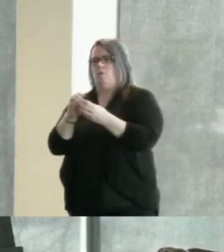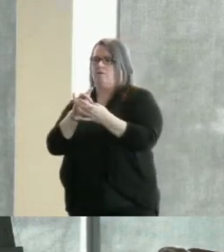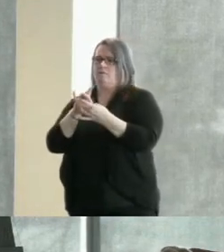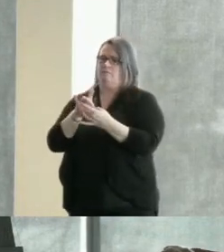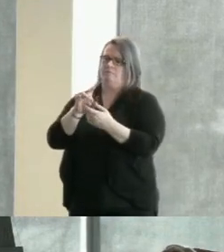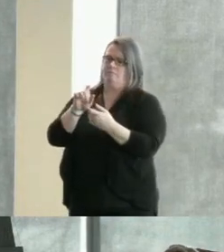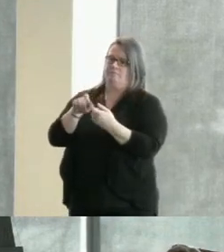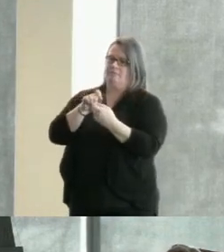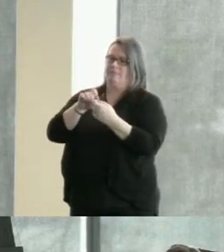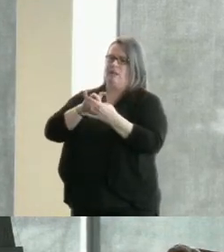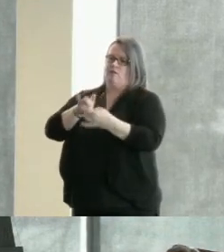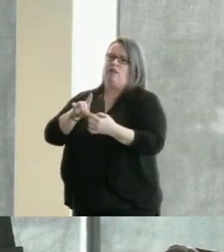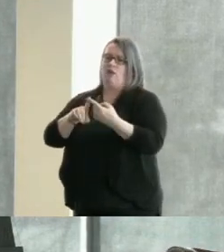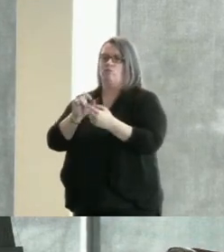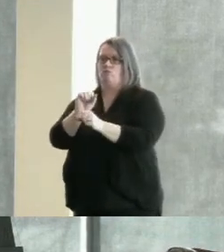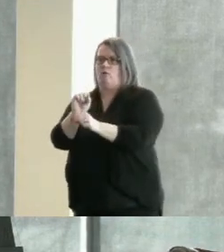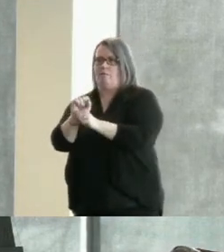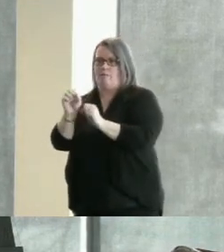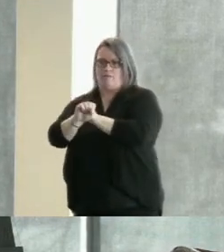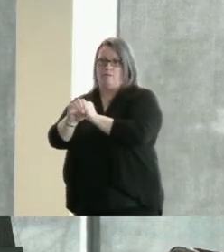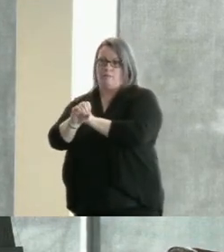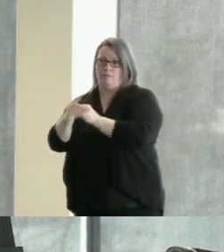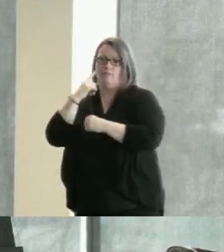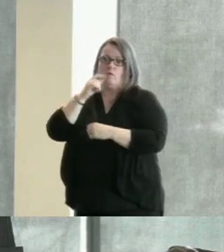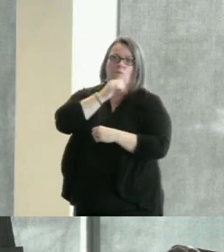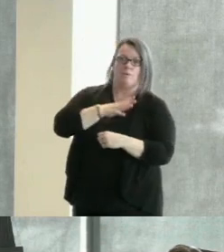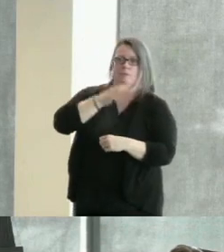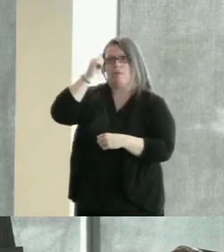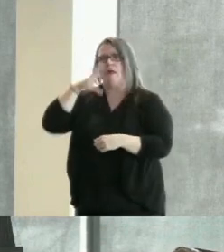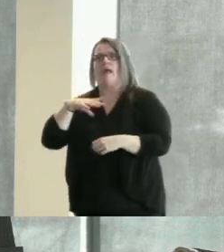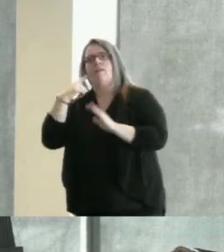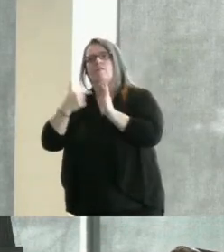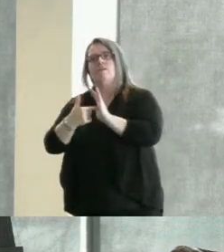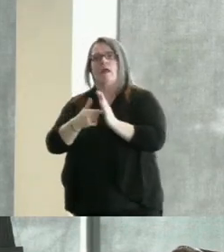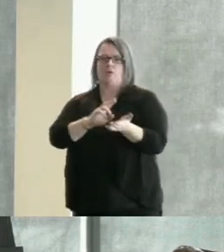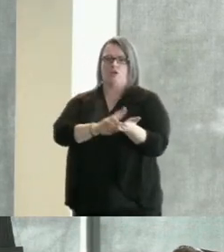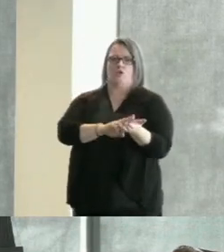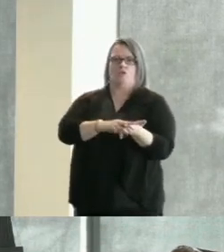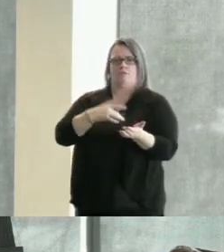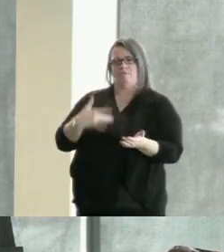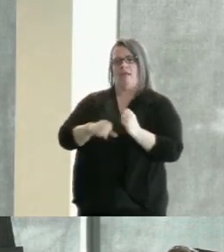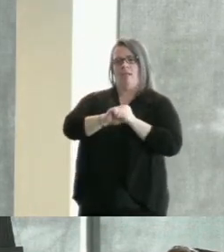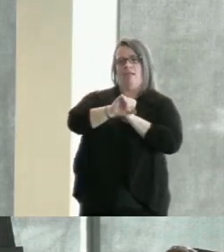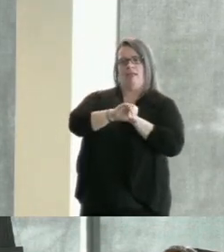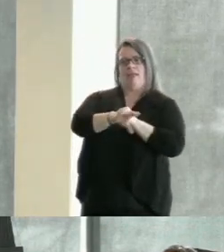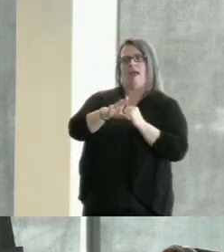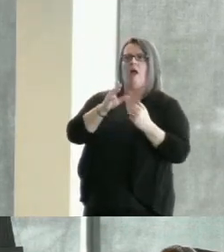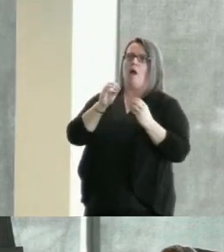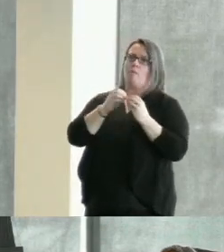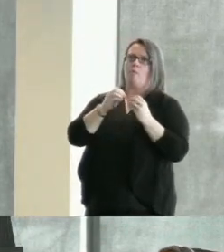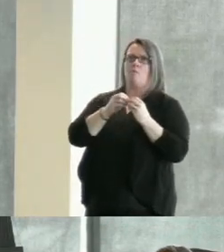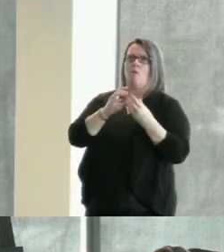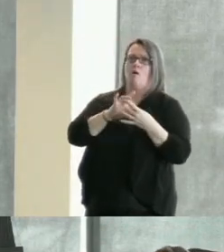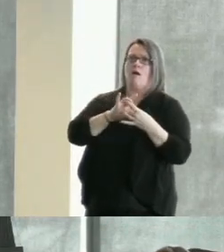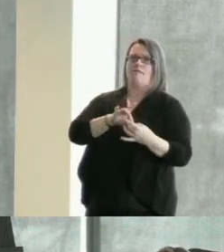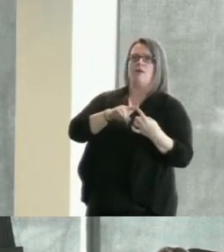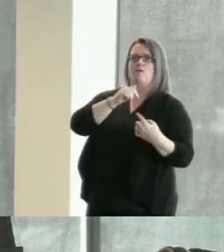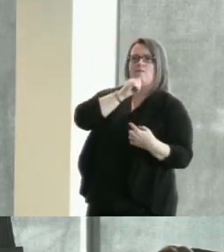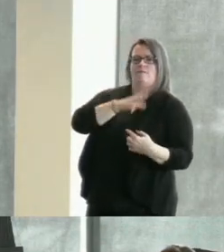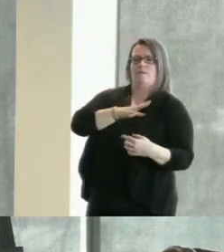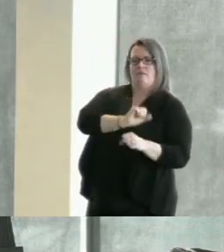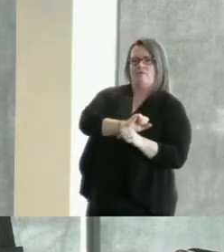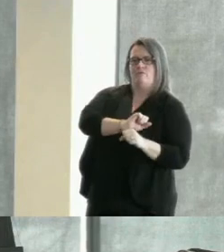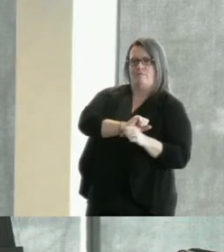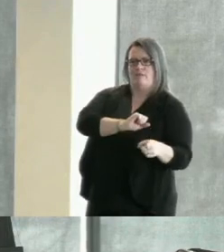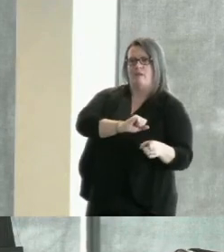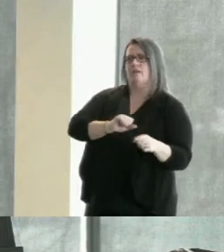we rate the job ads. For example, you might know nursing positions are more seen as being a feminine job,